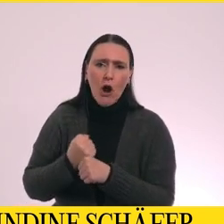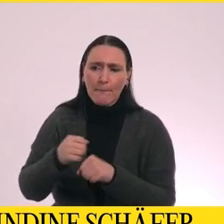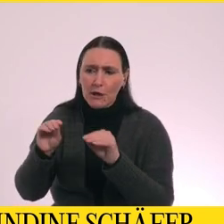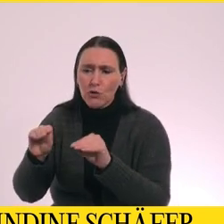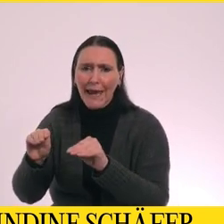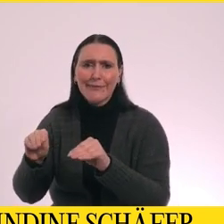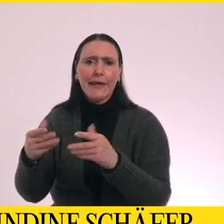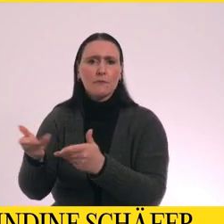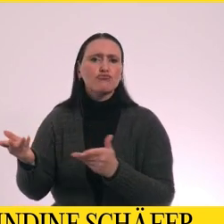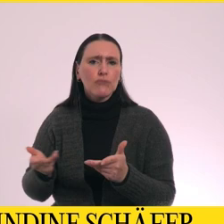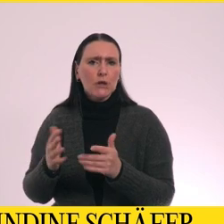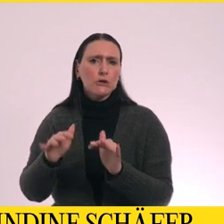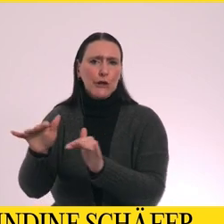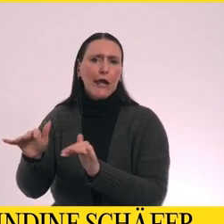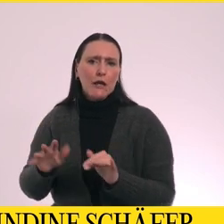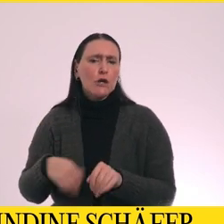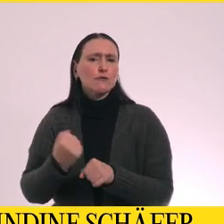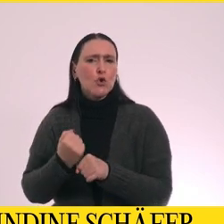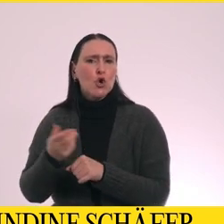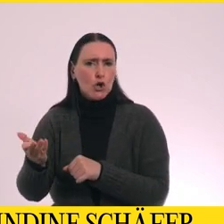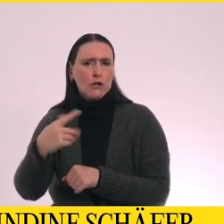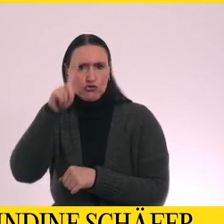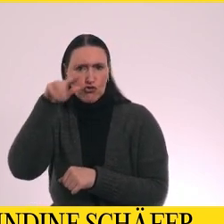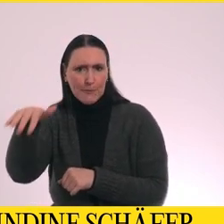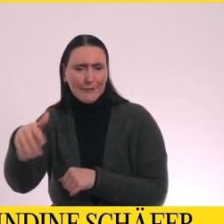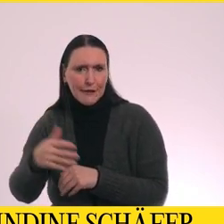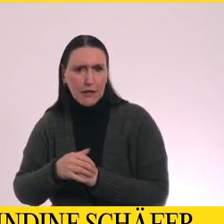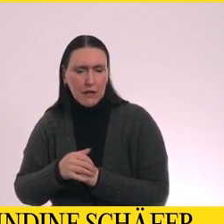have their own bank accounts and work while they don't have